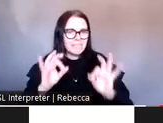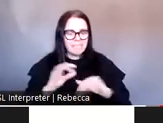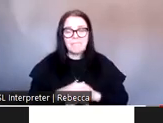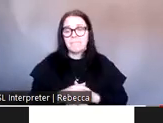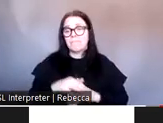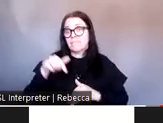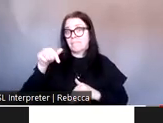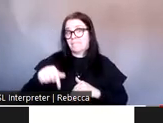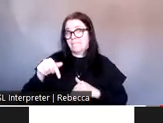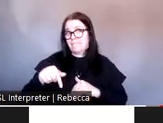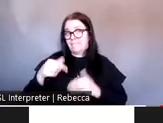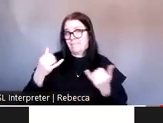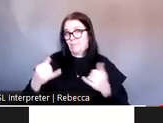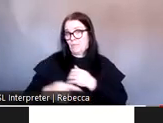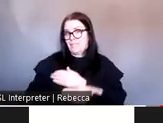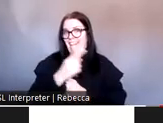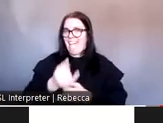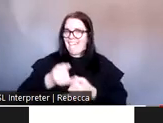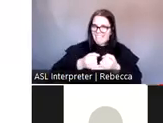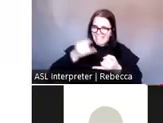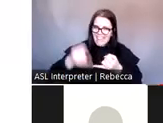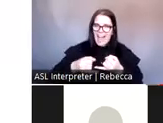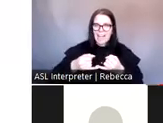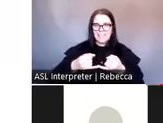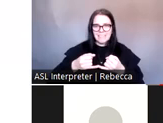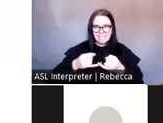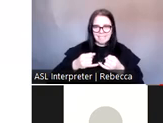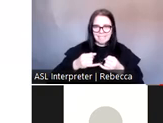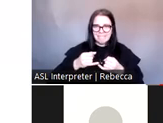is the final pop-up PD for the